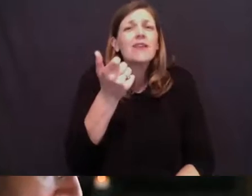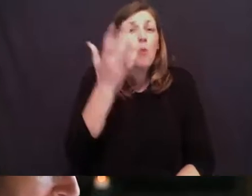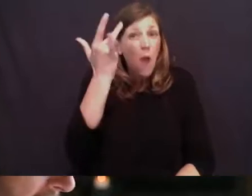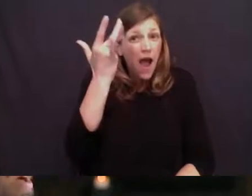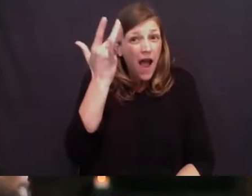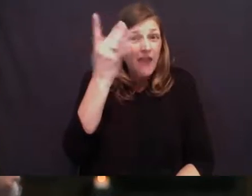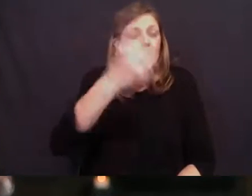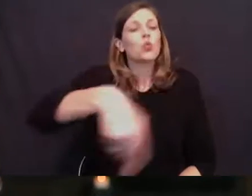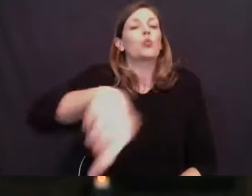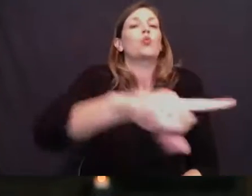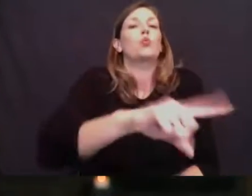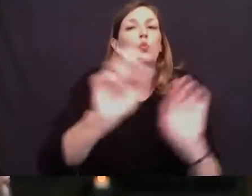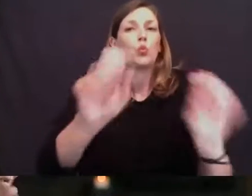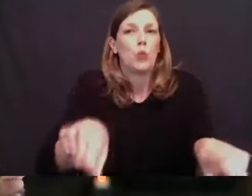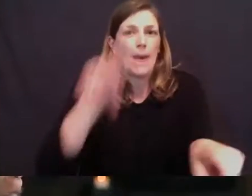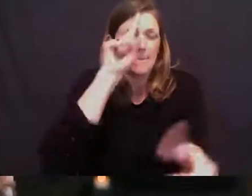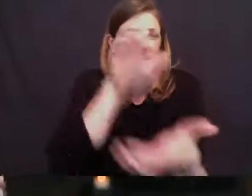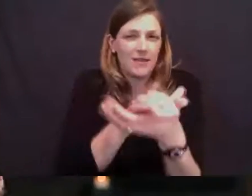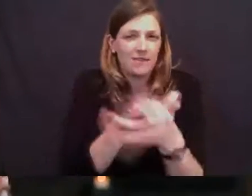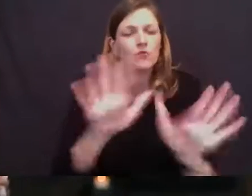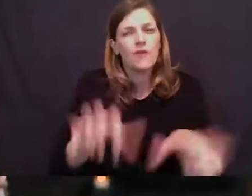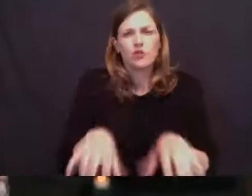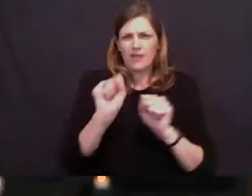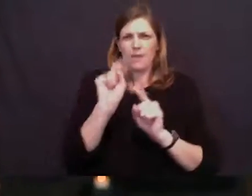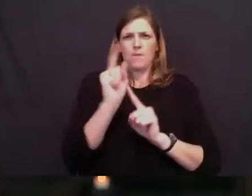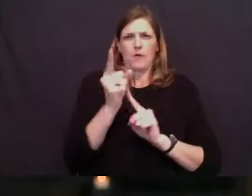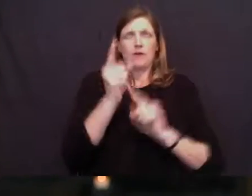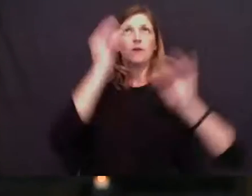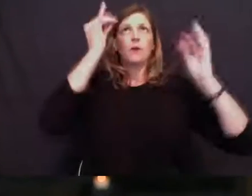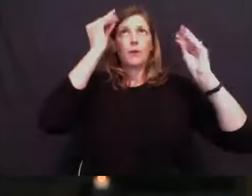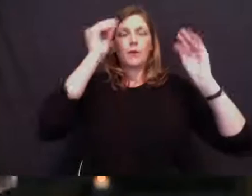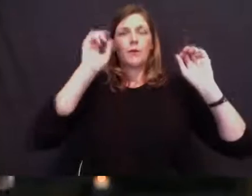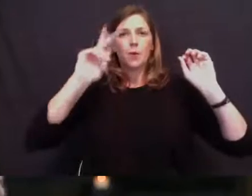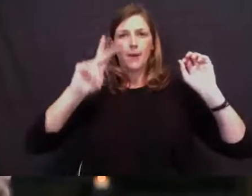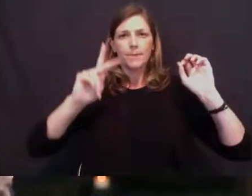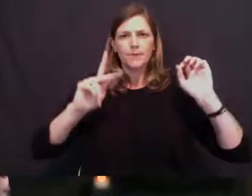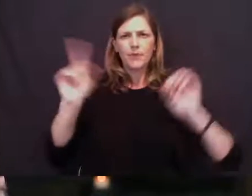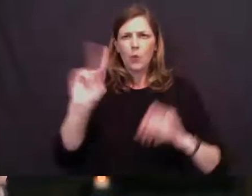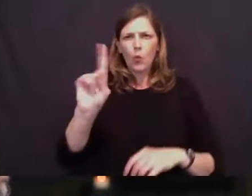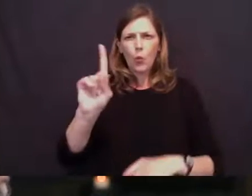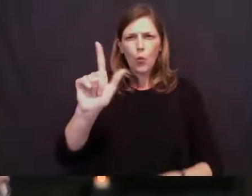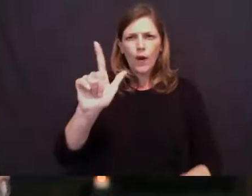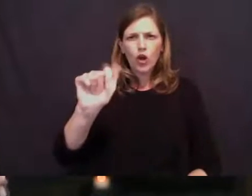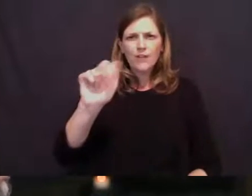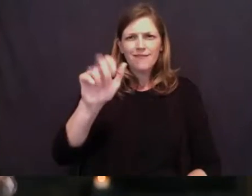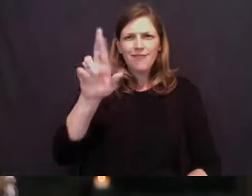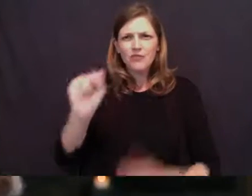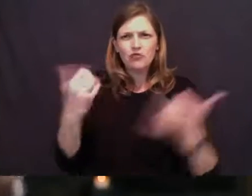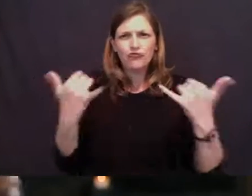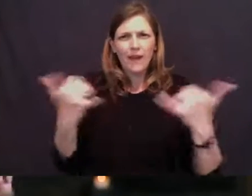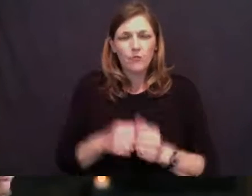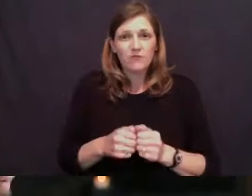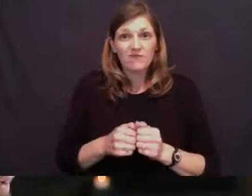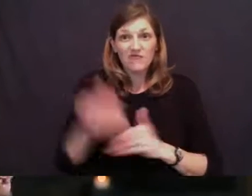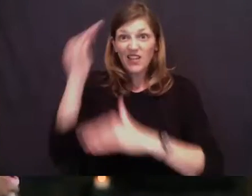believe. So let's just take a moment and collect our thoughts. Where is Lazarus right now? Lazarus